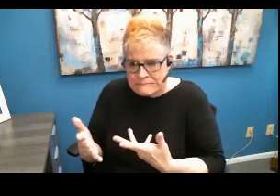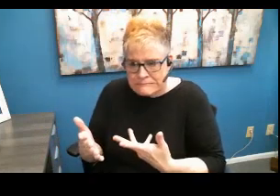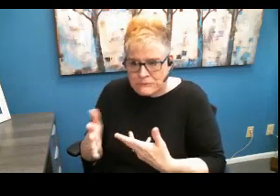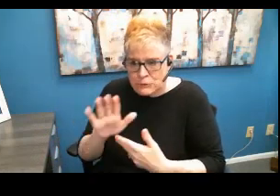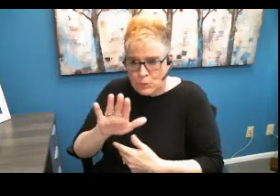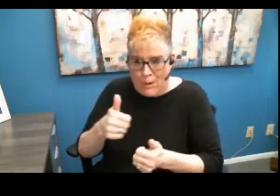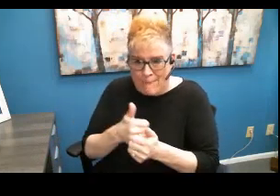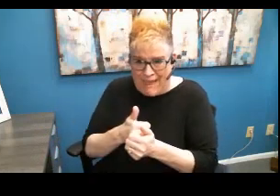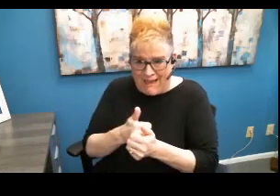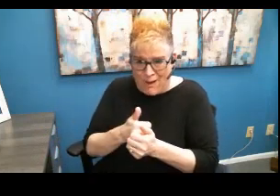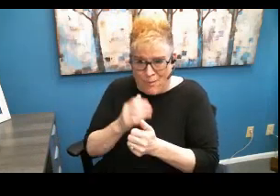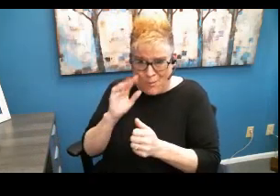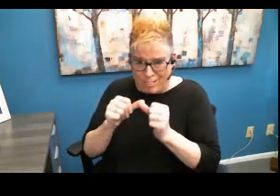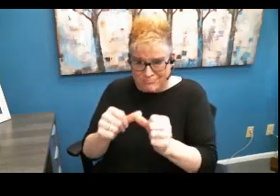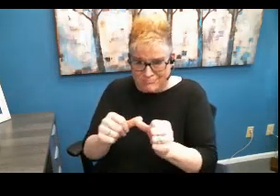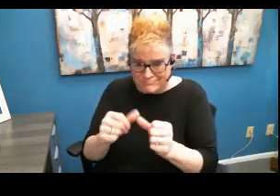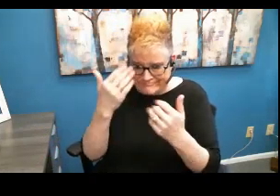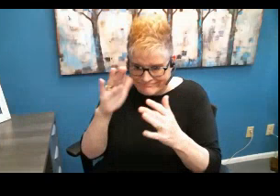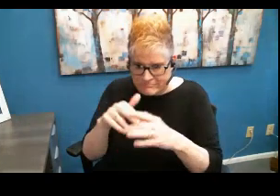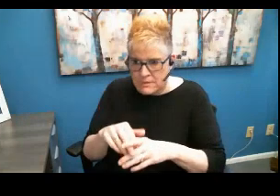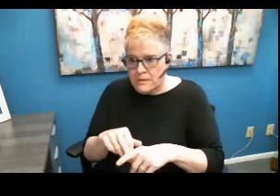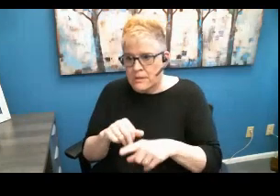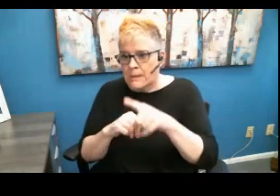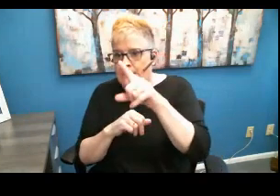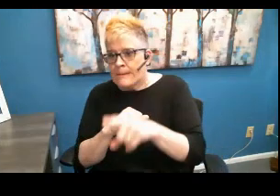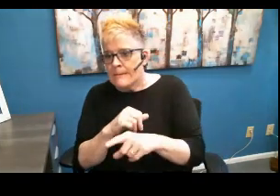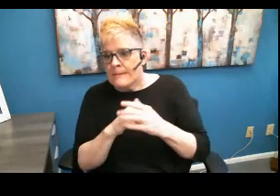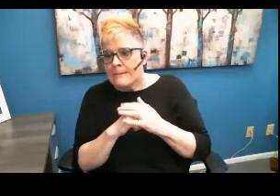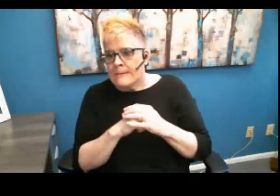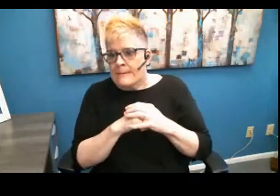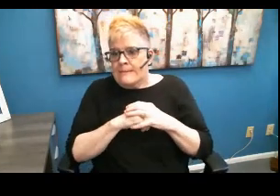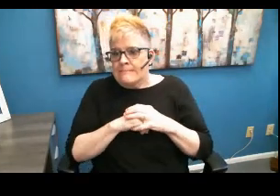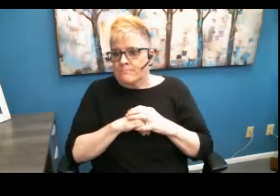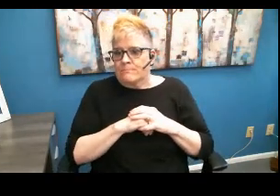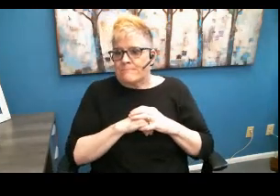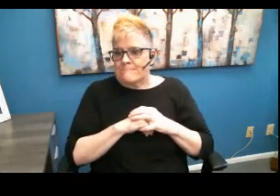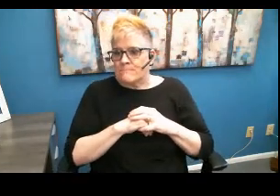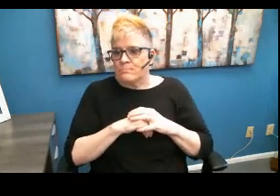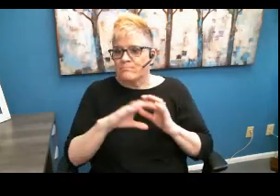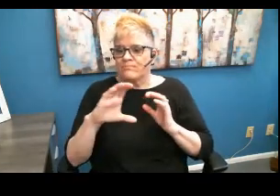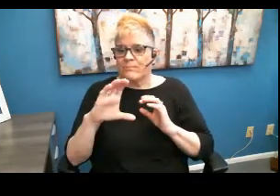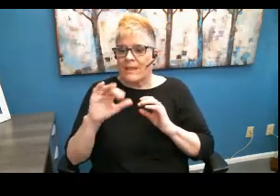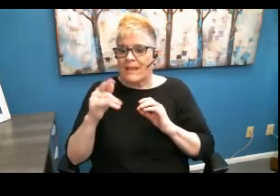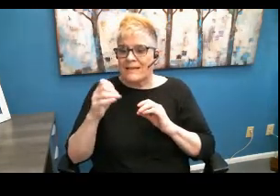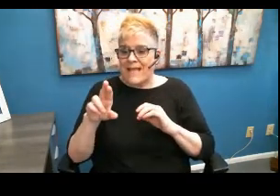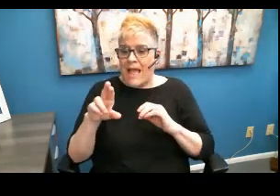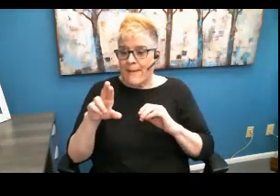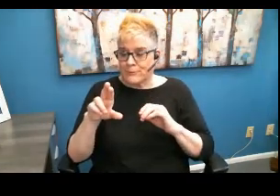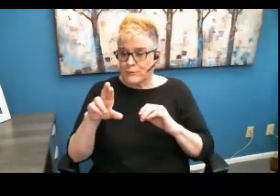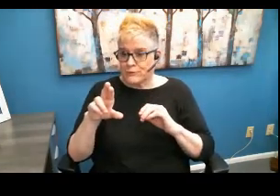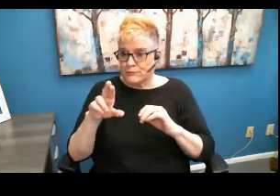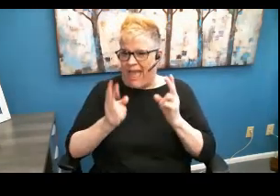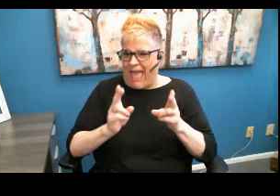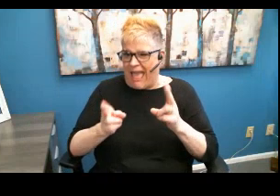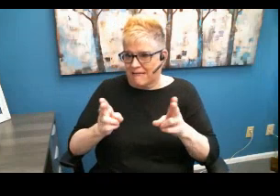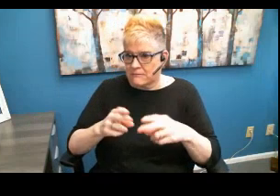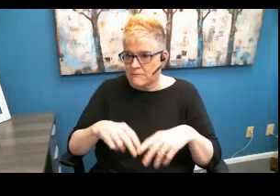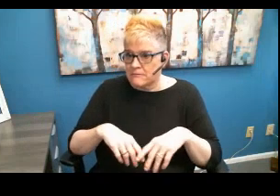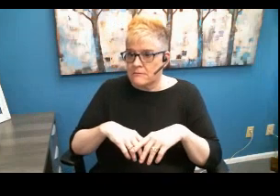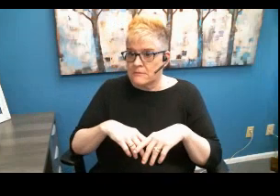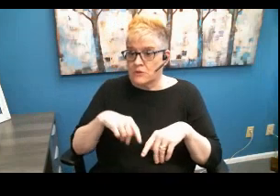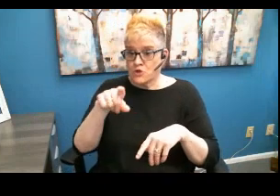A couple other questions I see in the chat here. There's a cyber attack. Are some safeguards in place so that your